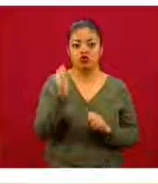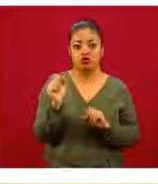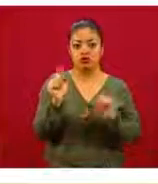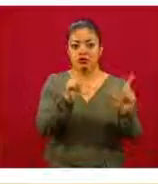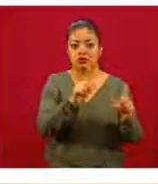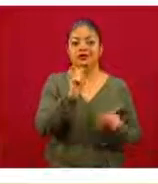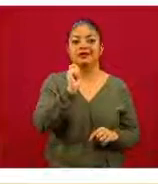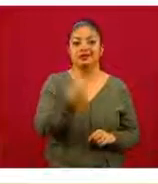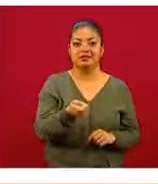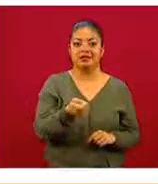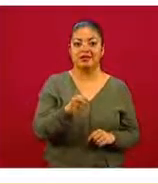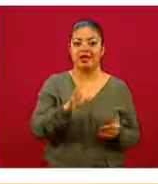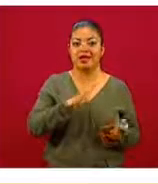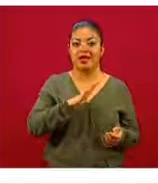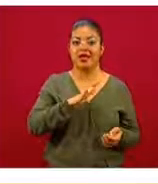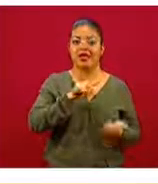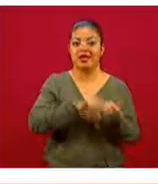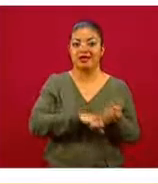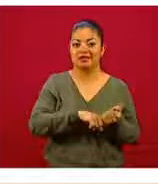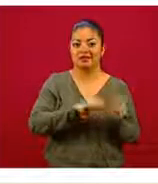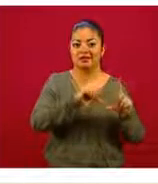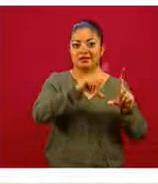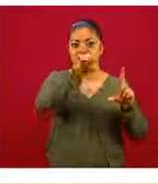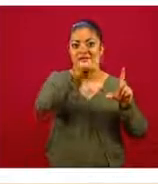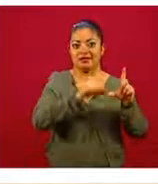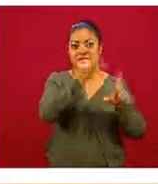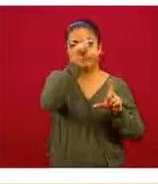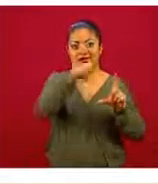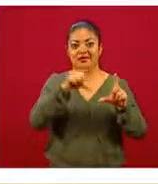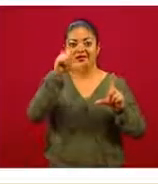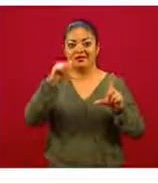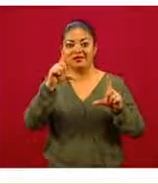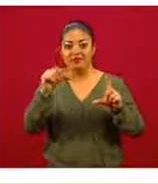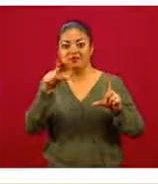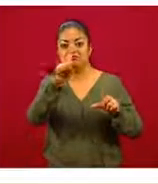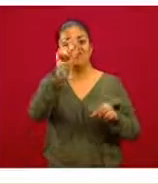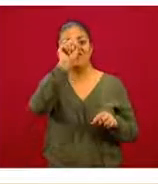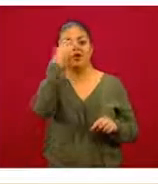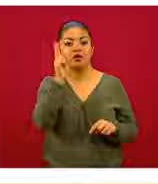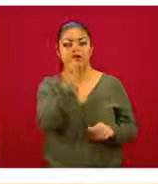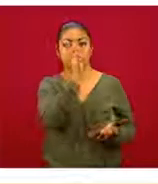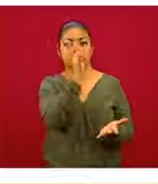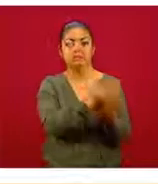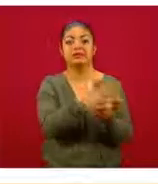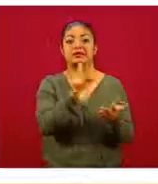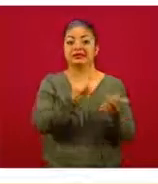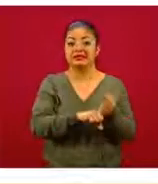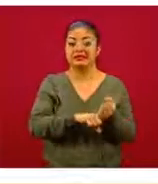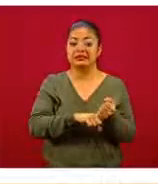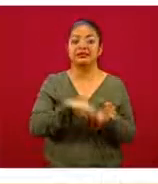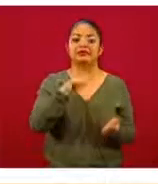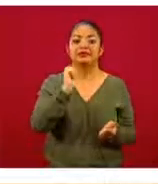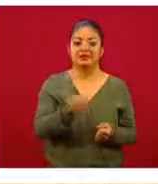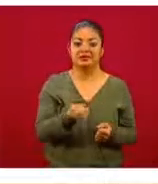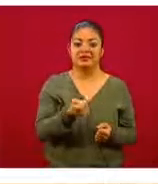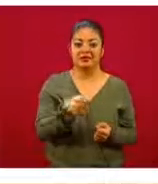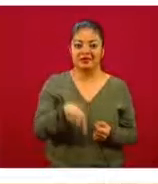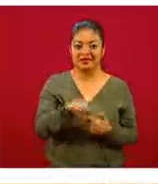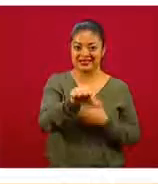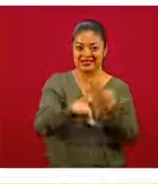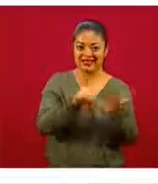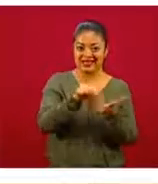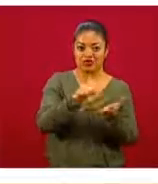red. The next slide shows the distribution represented as a bar graph, and here you can